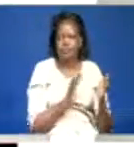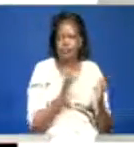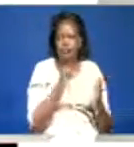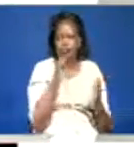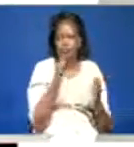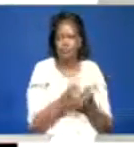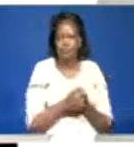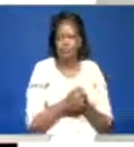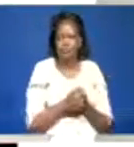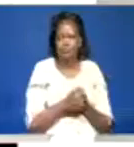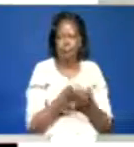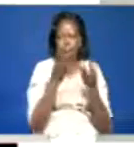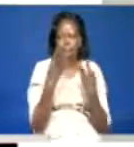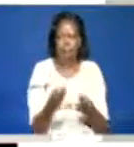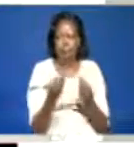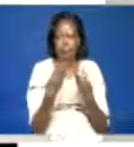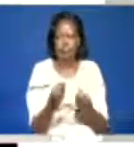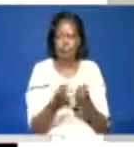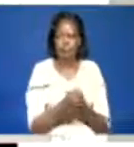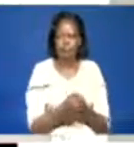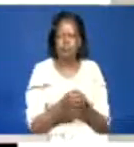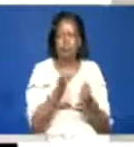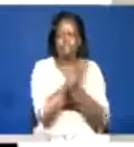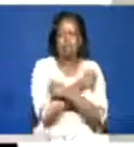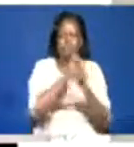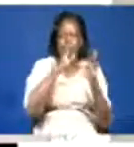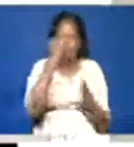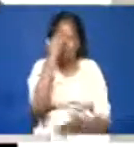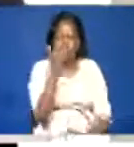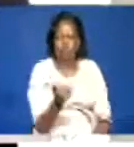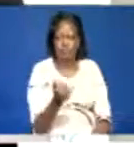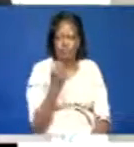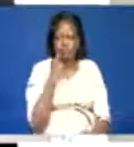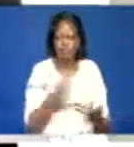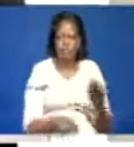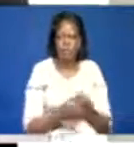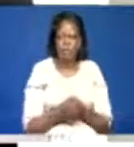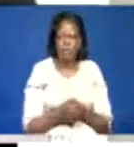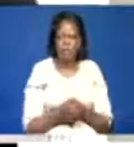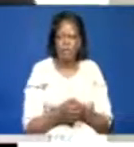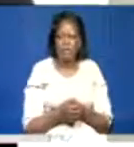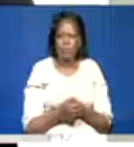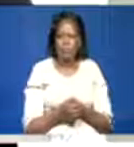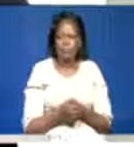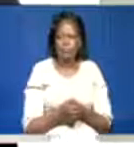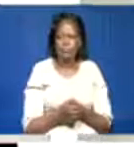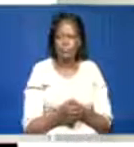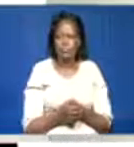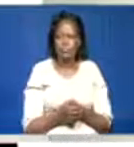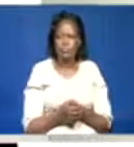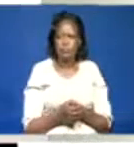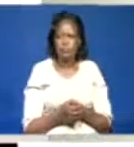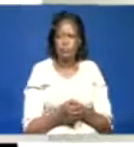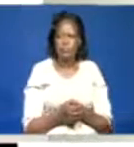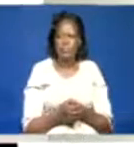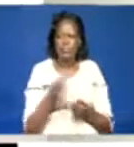expensive things. I like teachers because they say, use what you find within your environment.